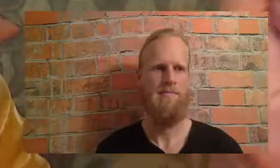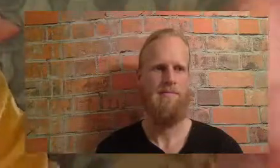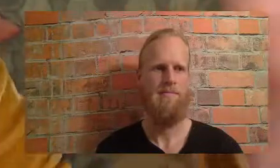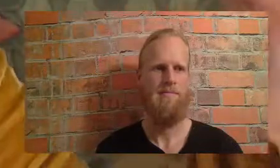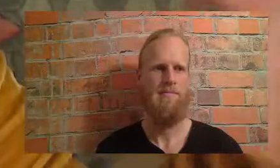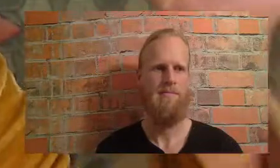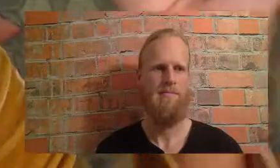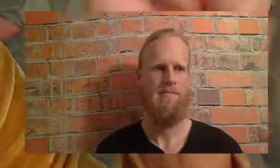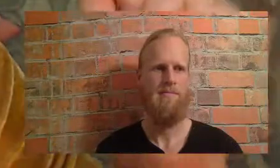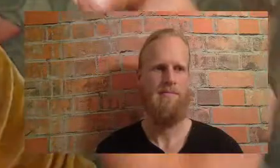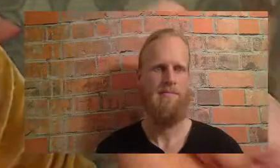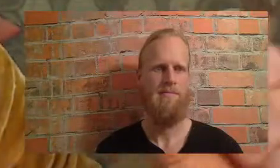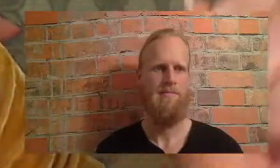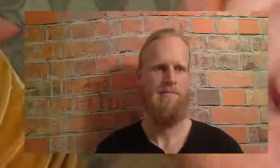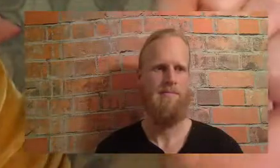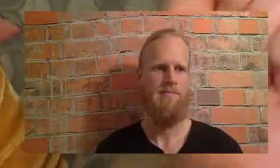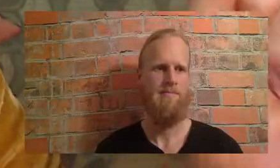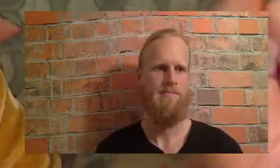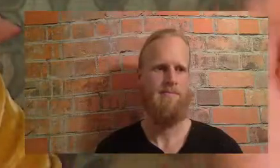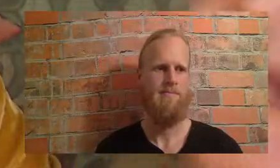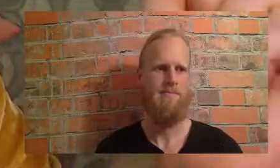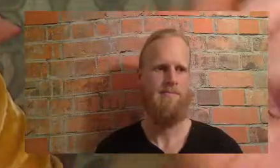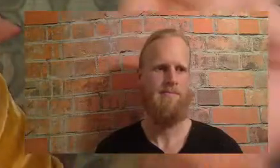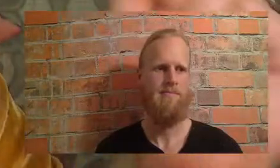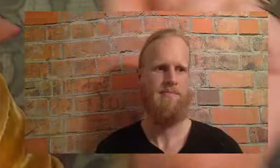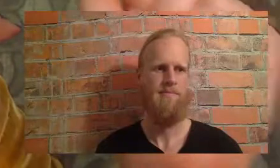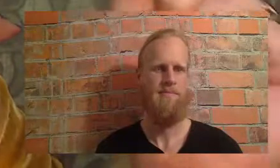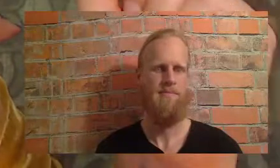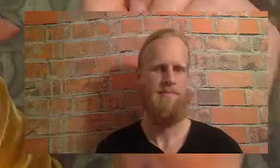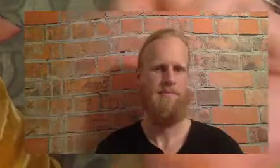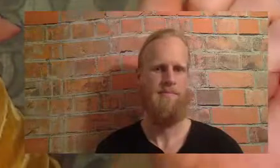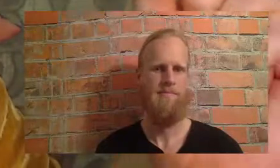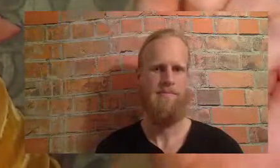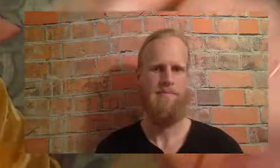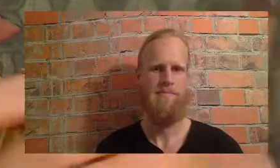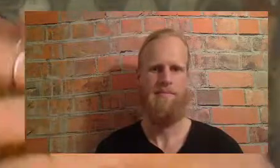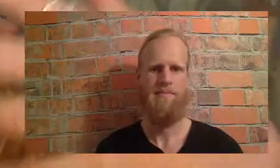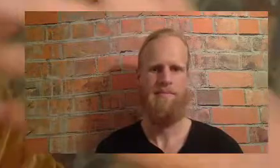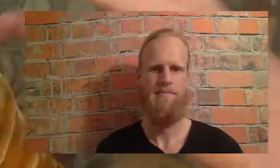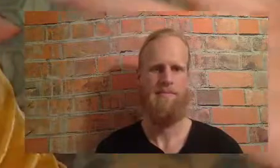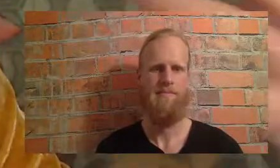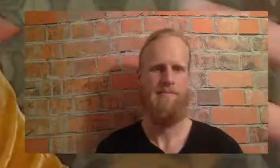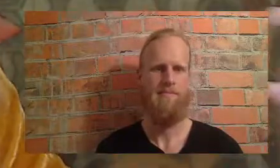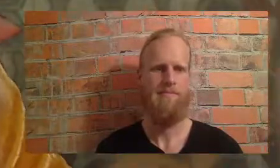puts your brain in a different brainwave pattern. And when you're in that brainwave pattern,